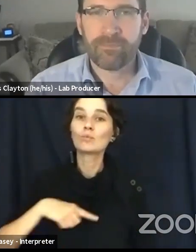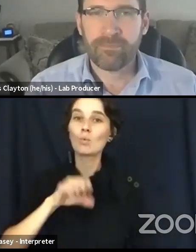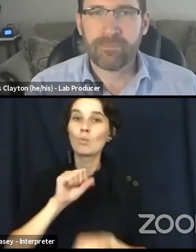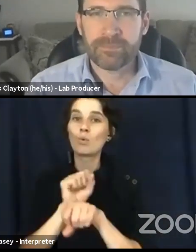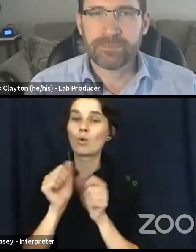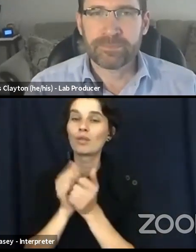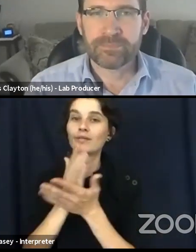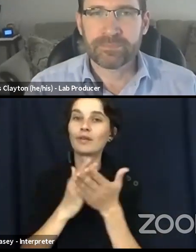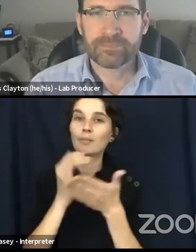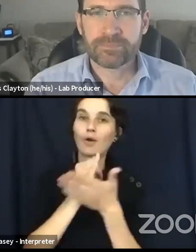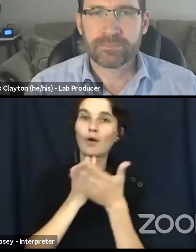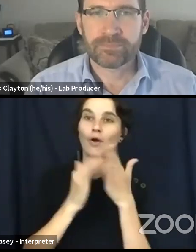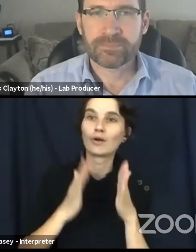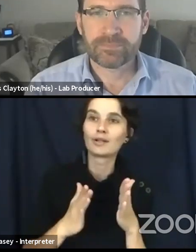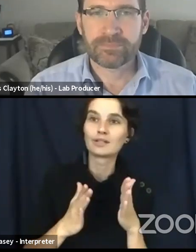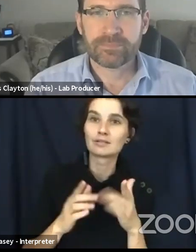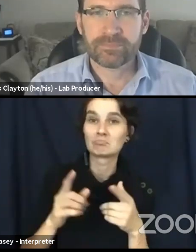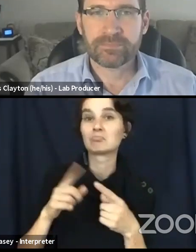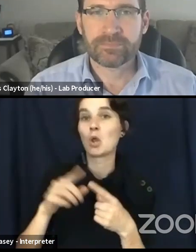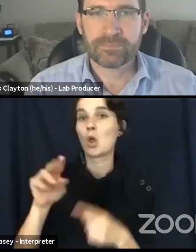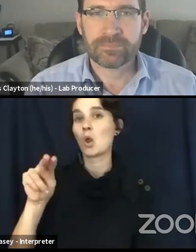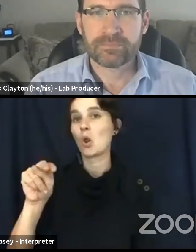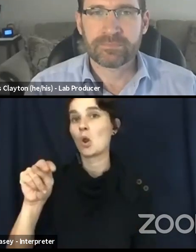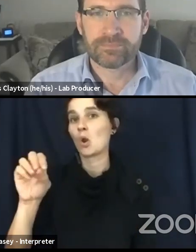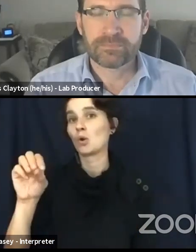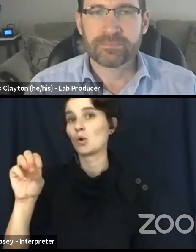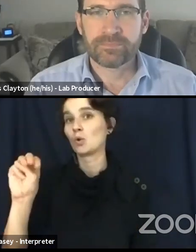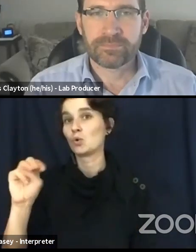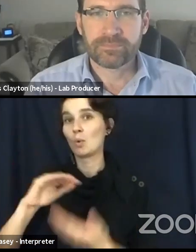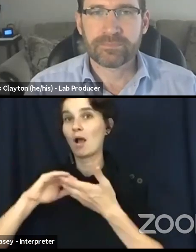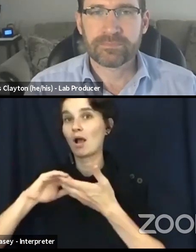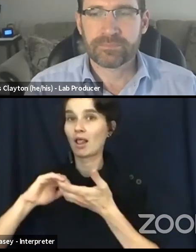Noom Collective, who will be on Downtown Variety on June 5th,